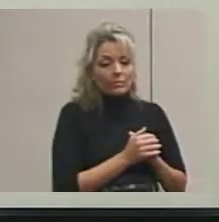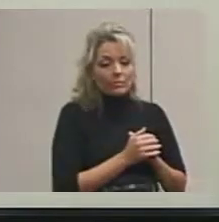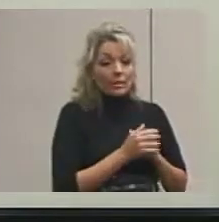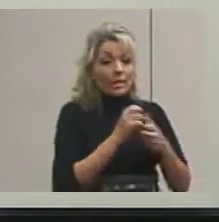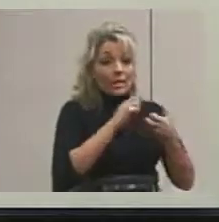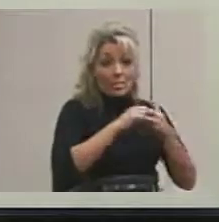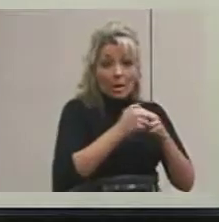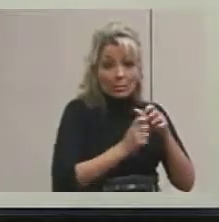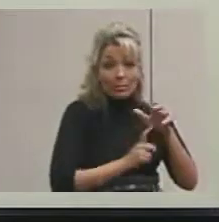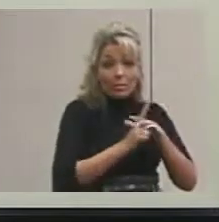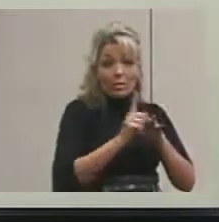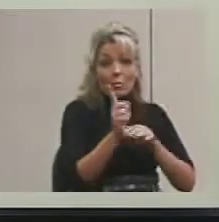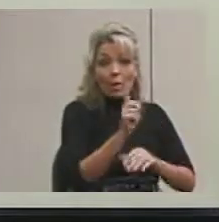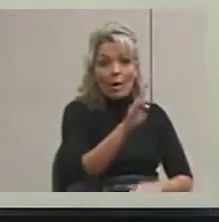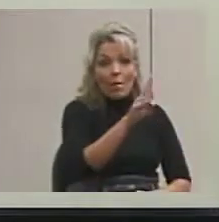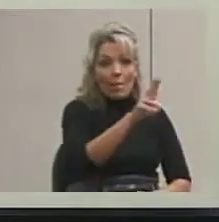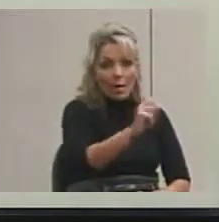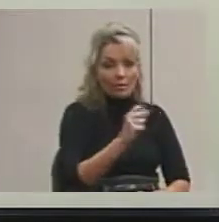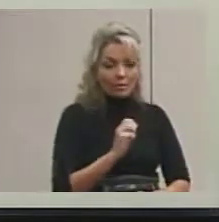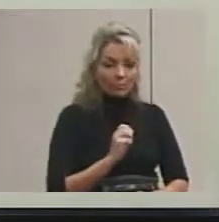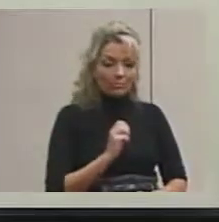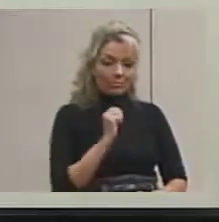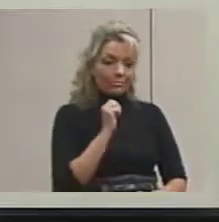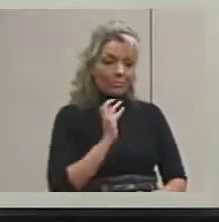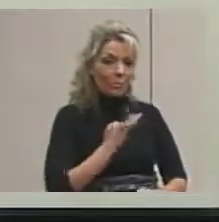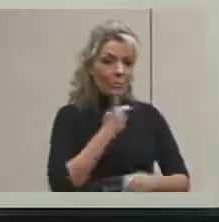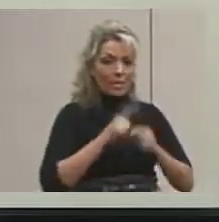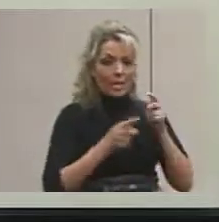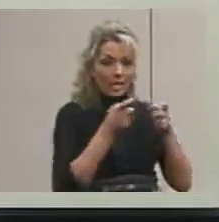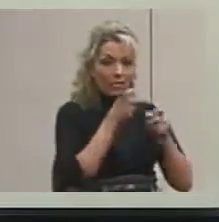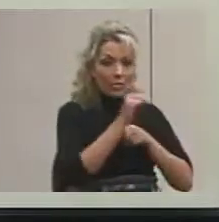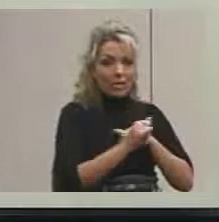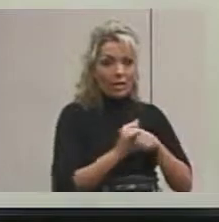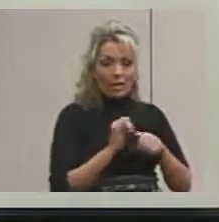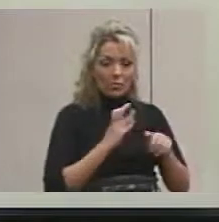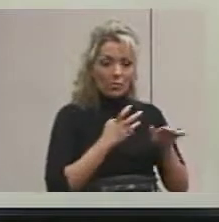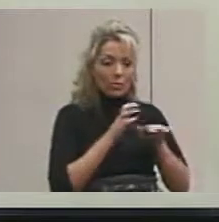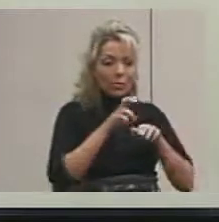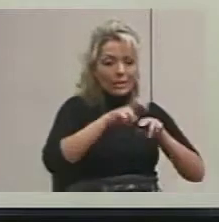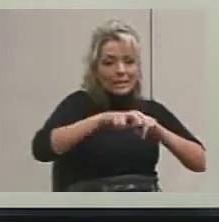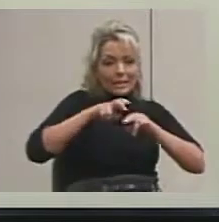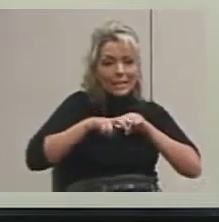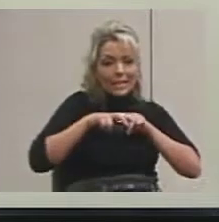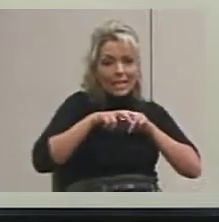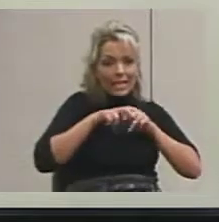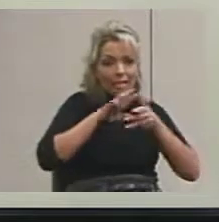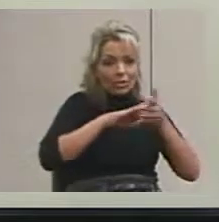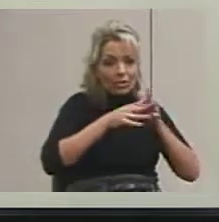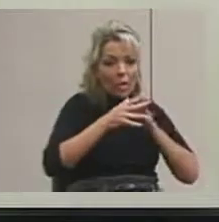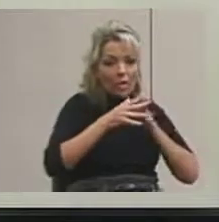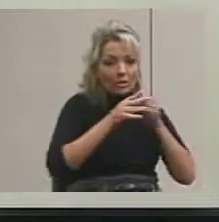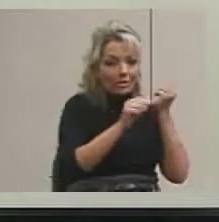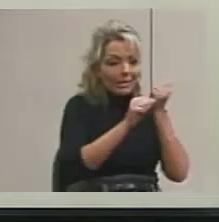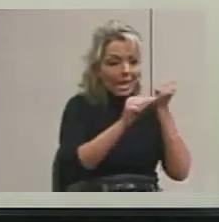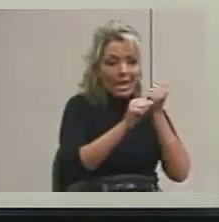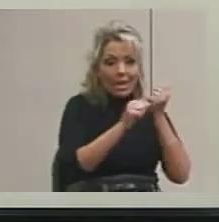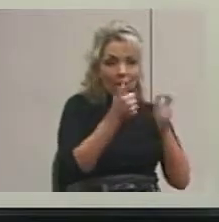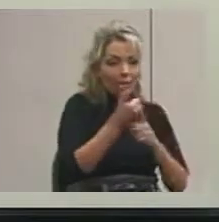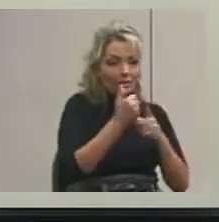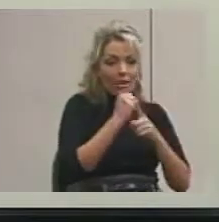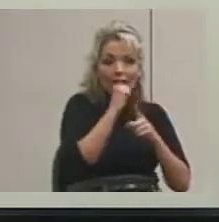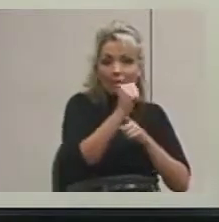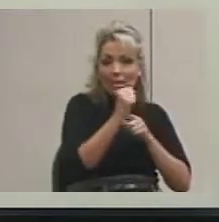bus, and that we feel like is kind of out of control. We've tried a lot of seating charts that the aide on the bus hasn't upheld.